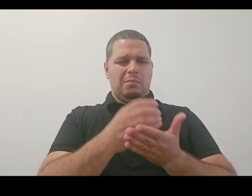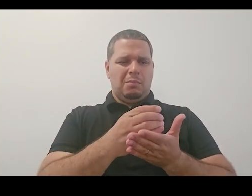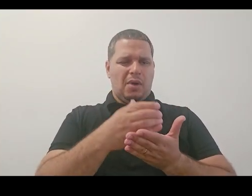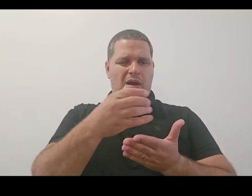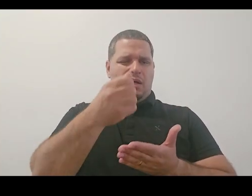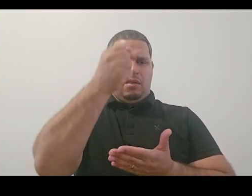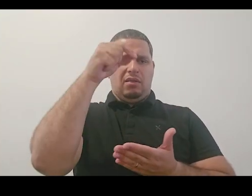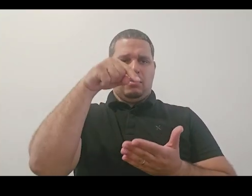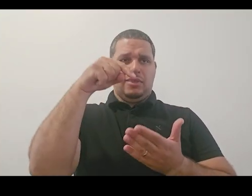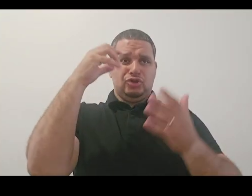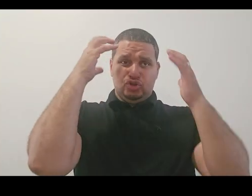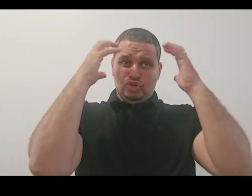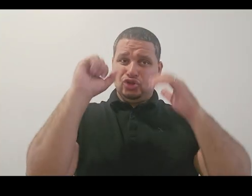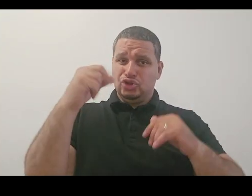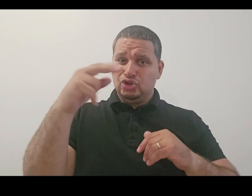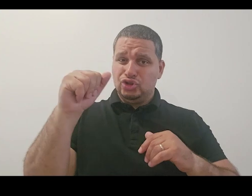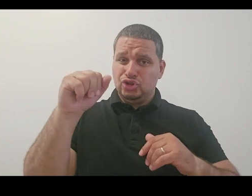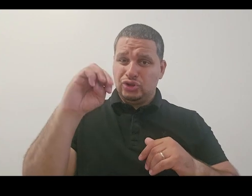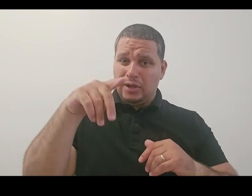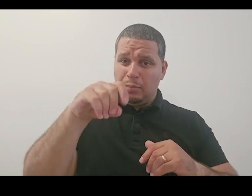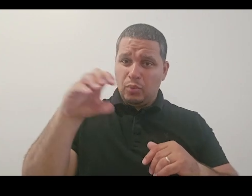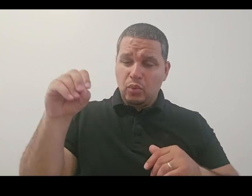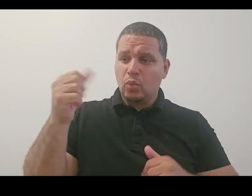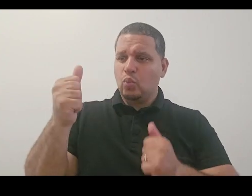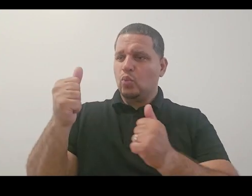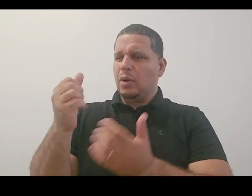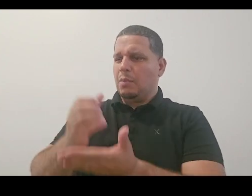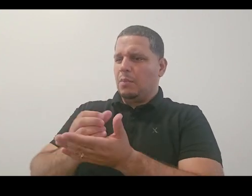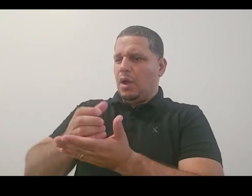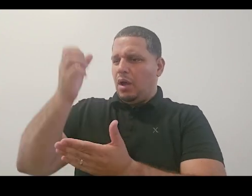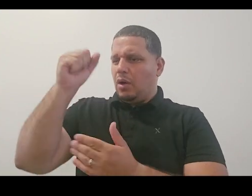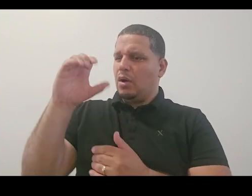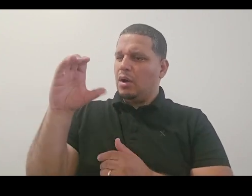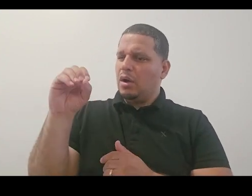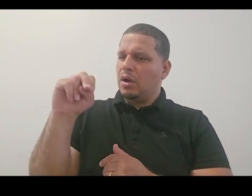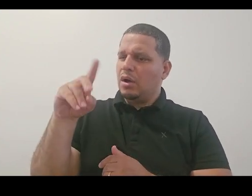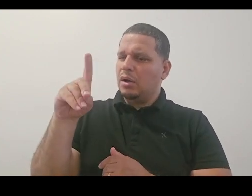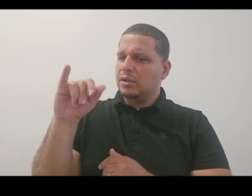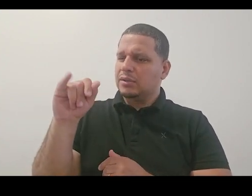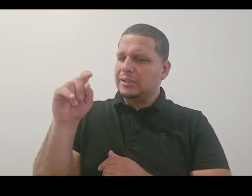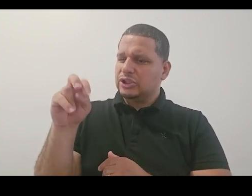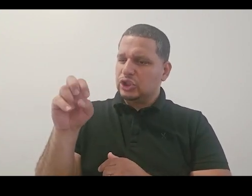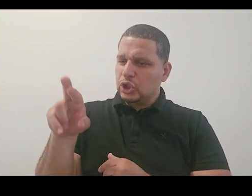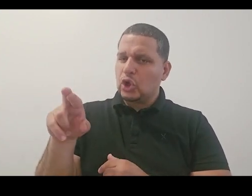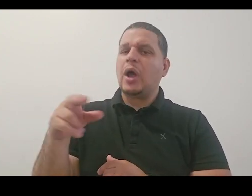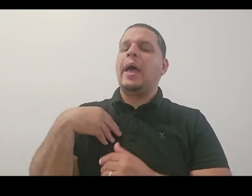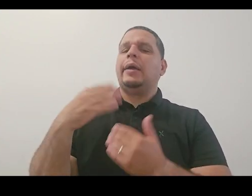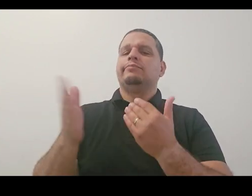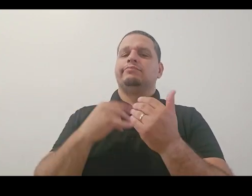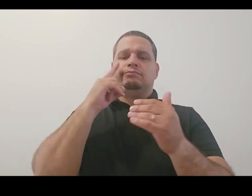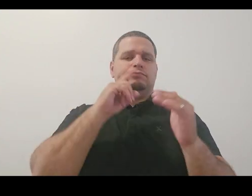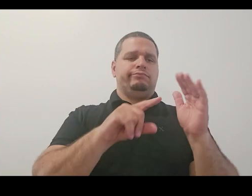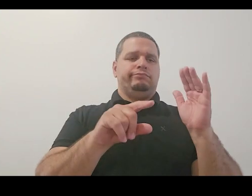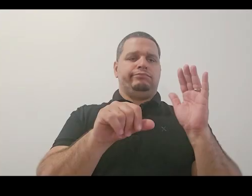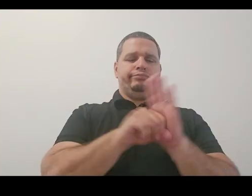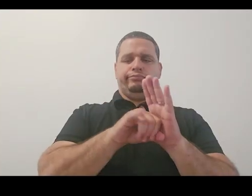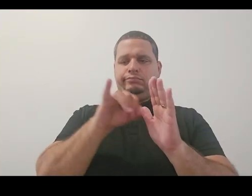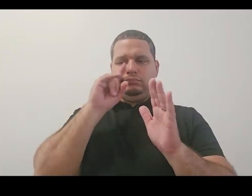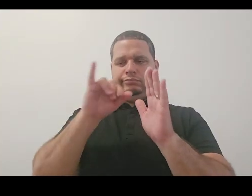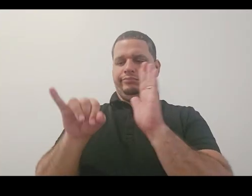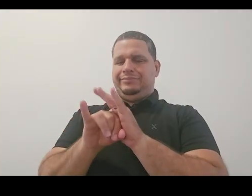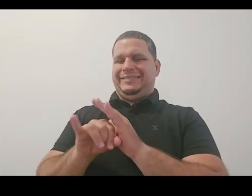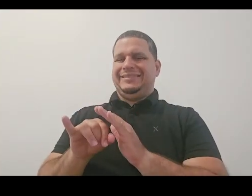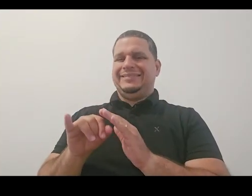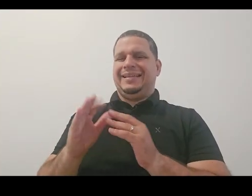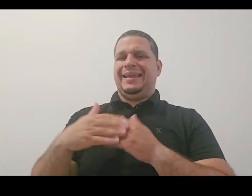the shampoo or which bottle is the conditioner, I'll be able to identify it again next time. Just